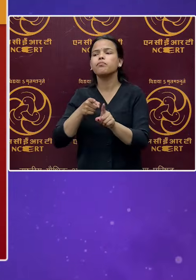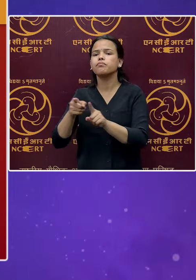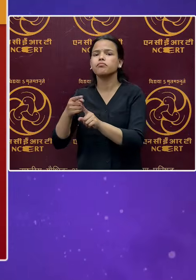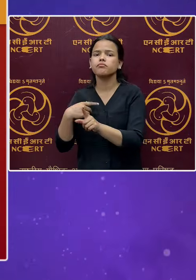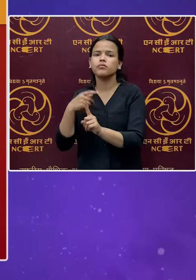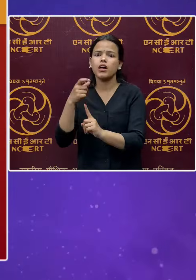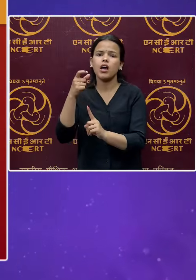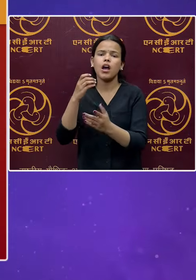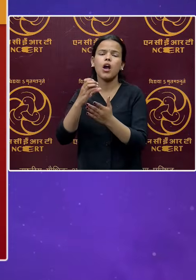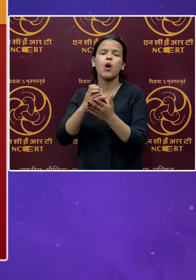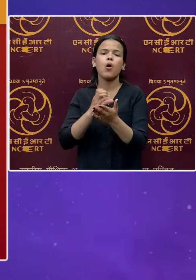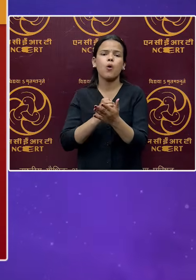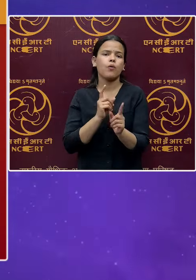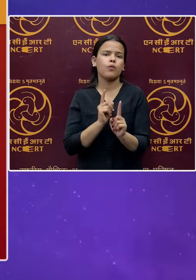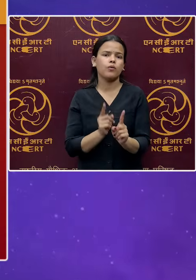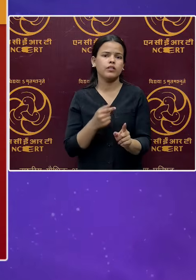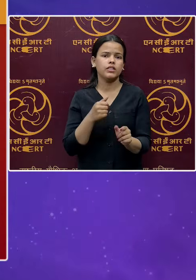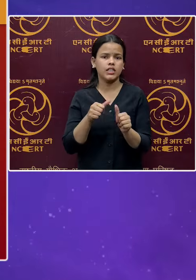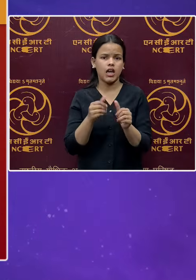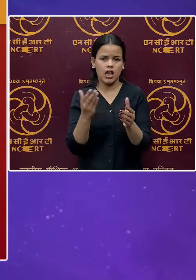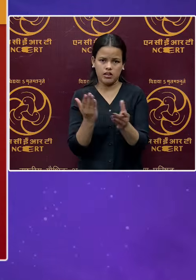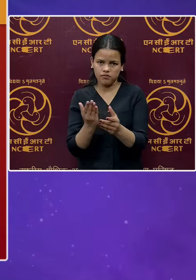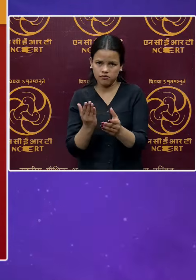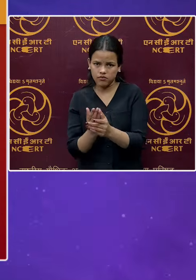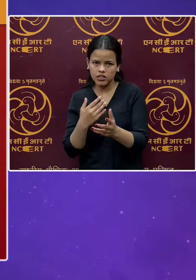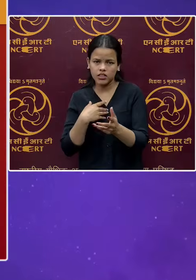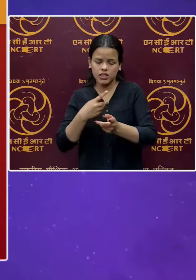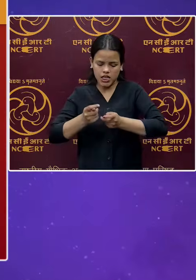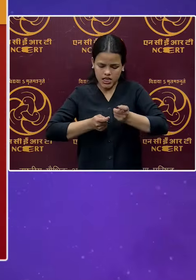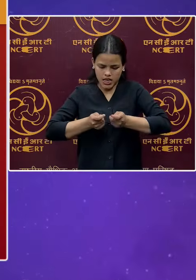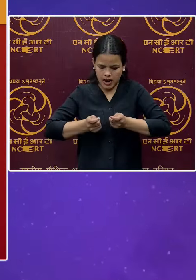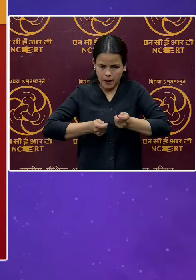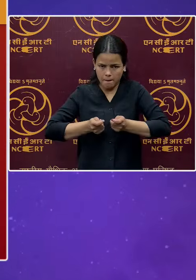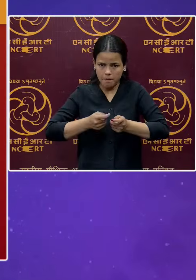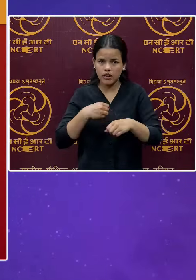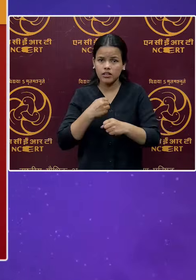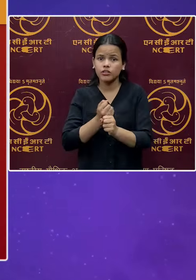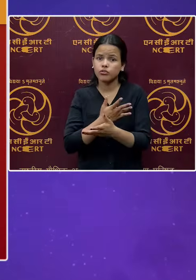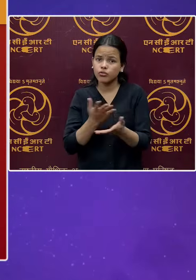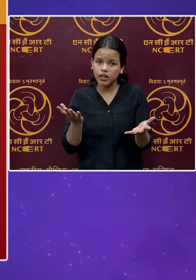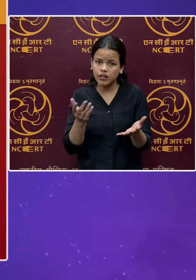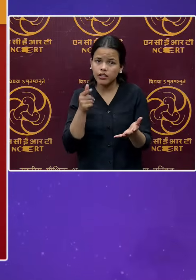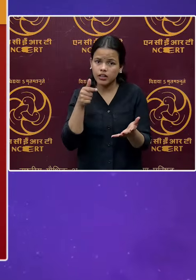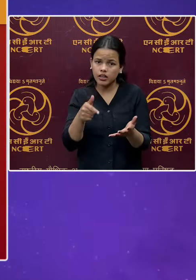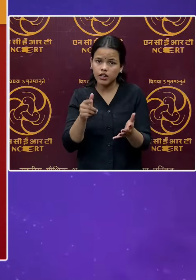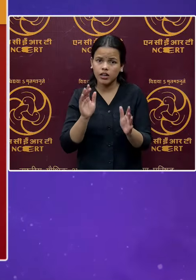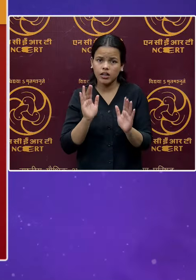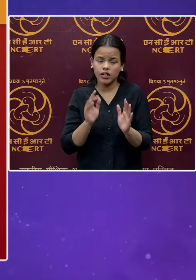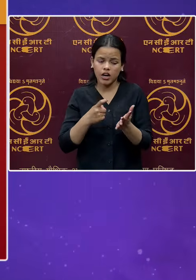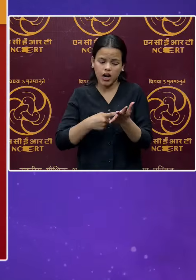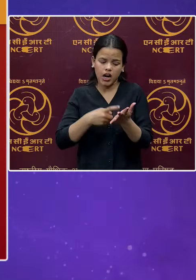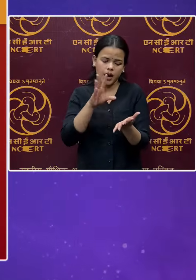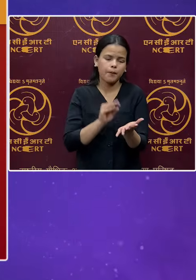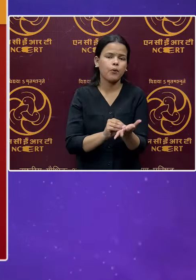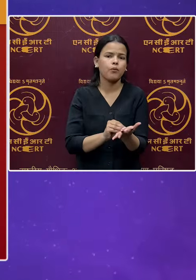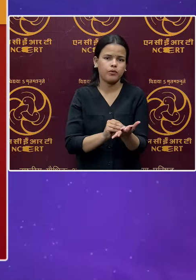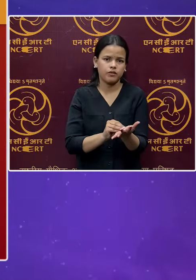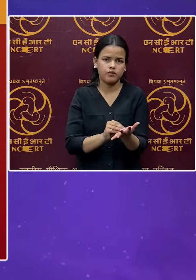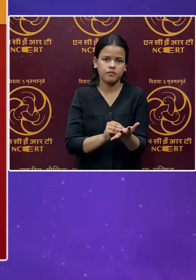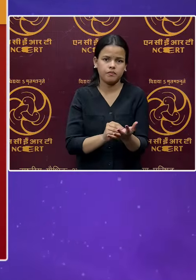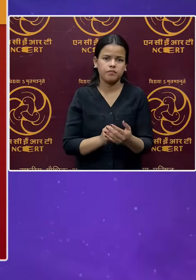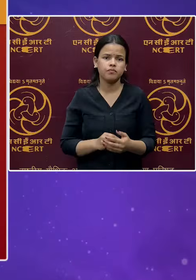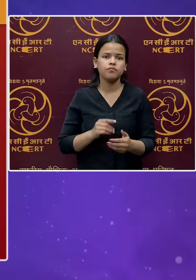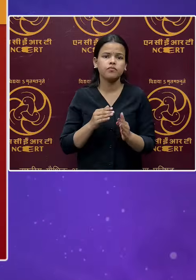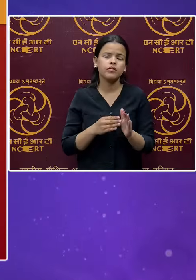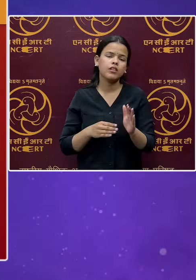they are basically an administrator. They can monitor, they can generate all sort of reports. Next